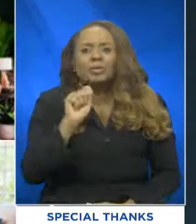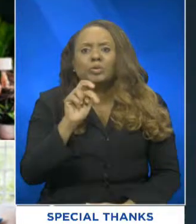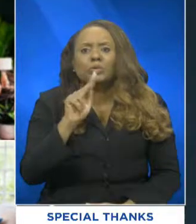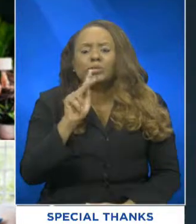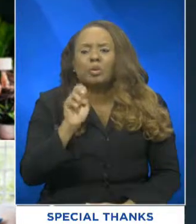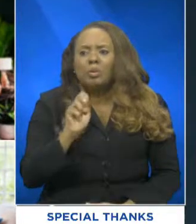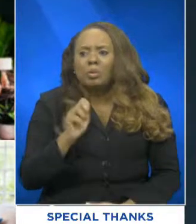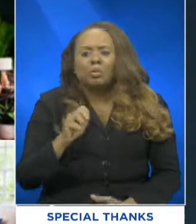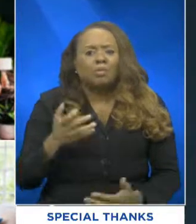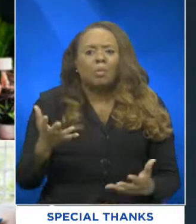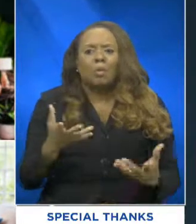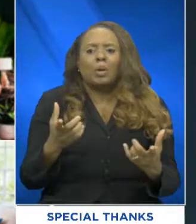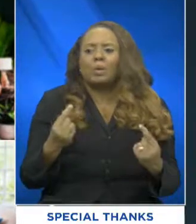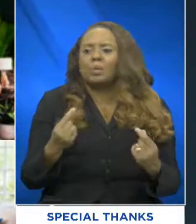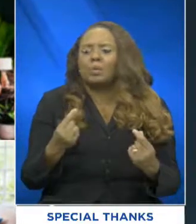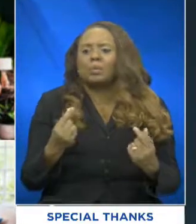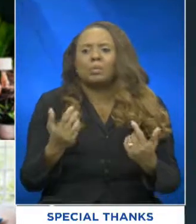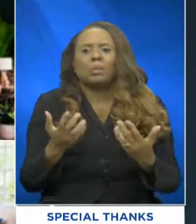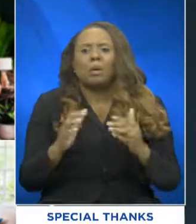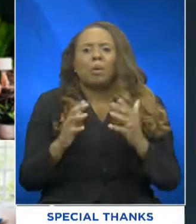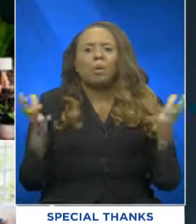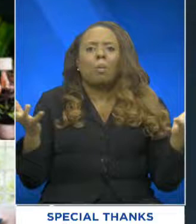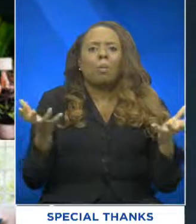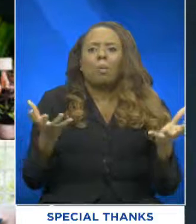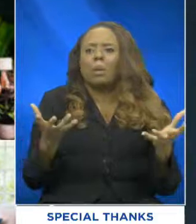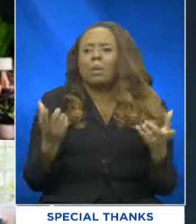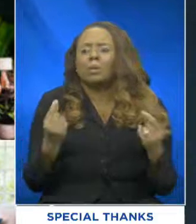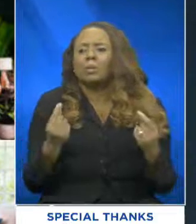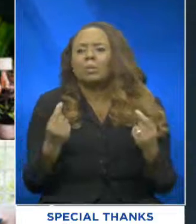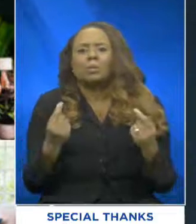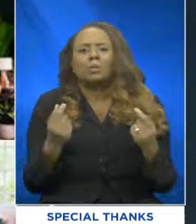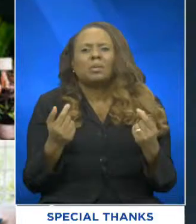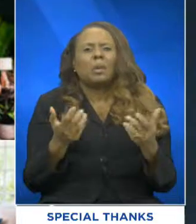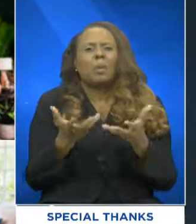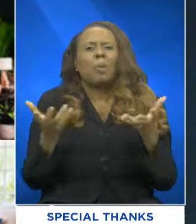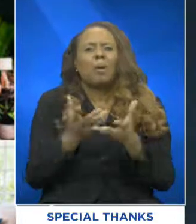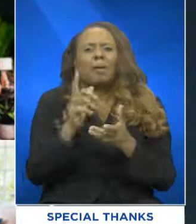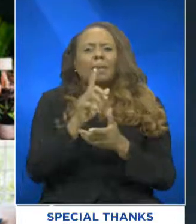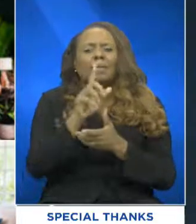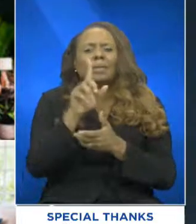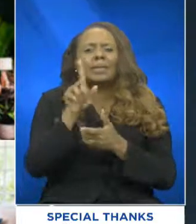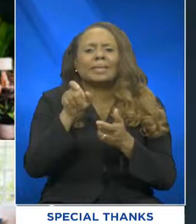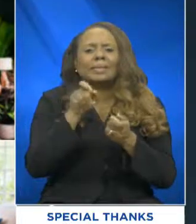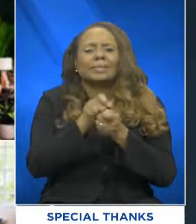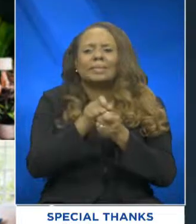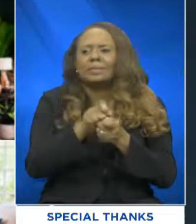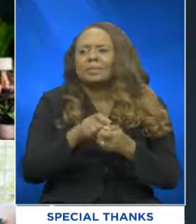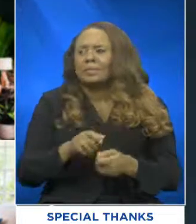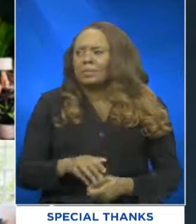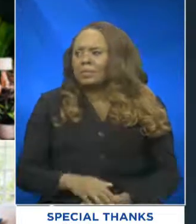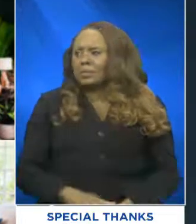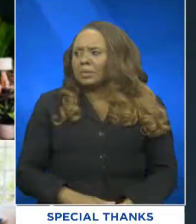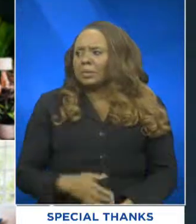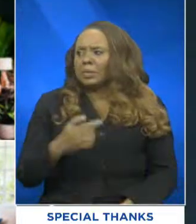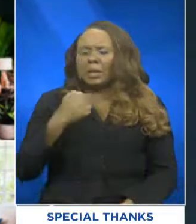also, I've been hearing about this FAST, the